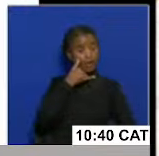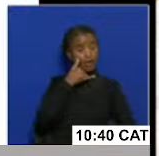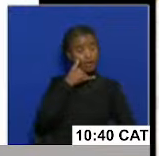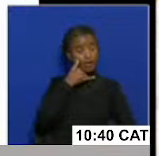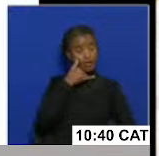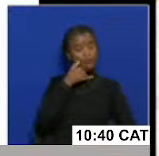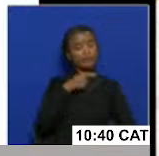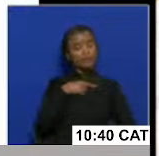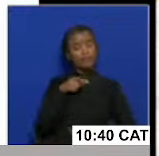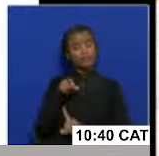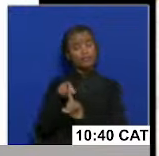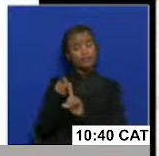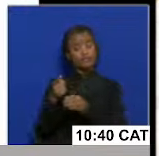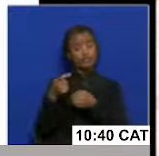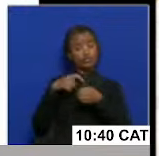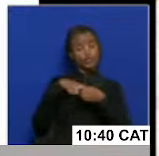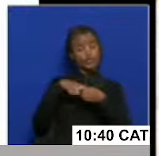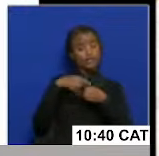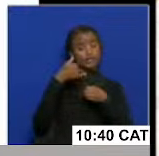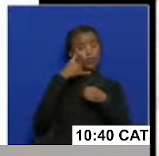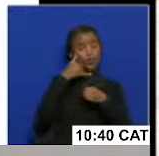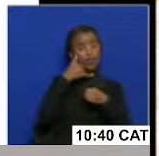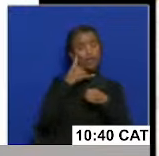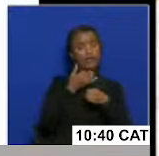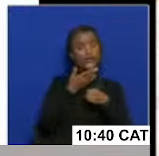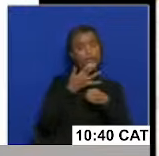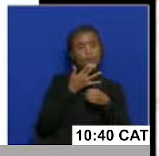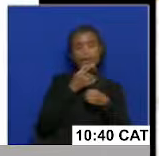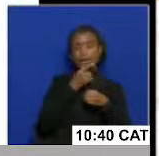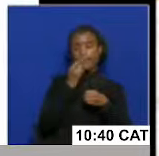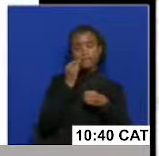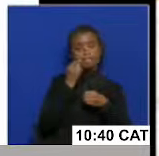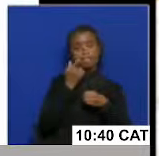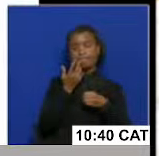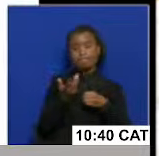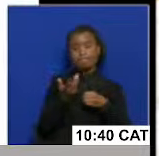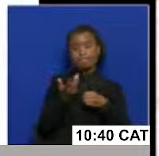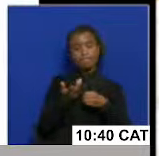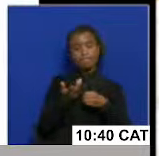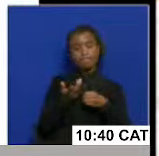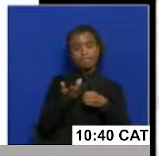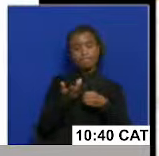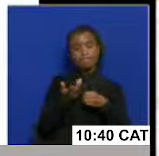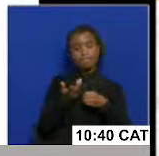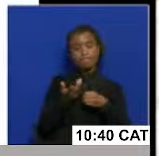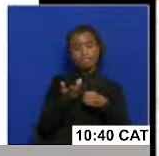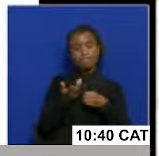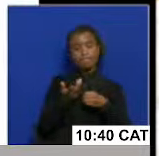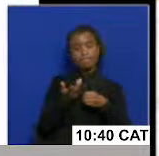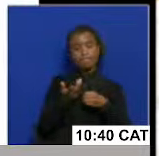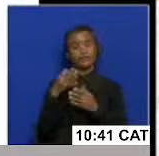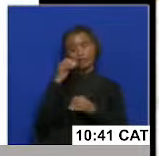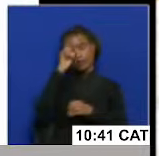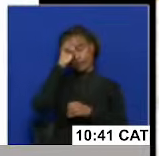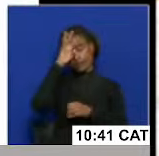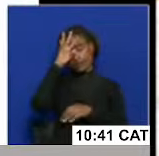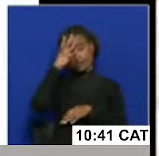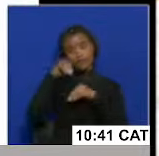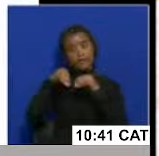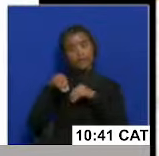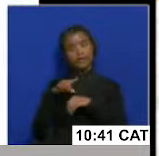joined our call, but he used to work at the mines and he had knowledge about mining and